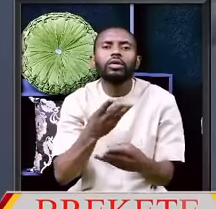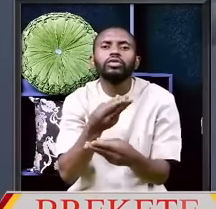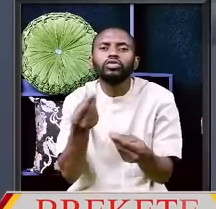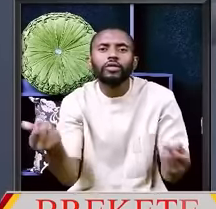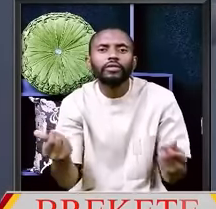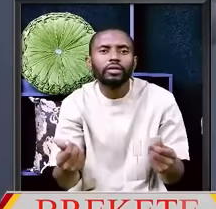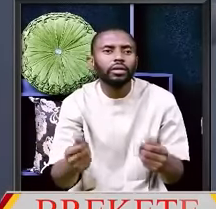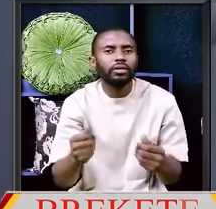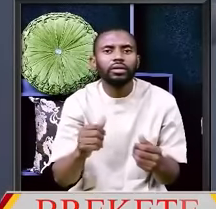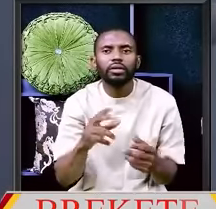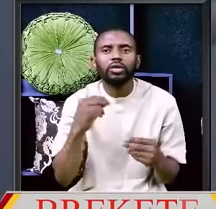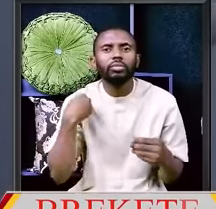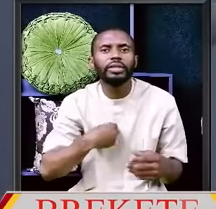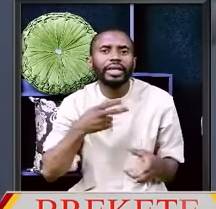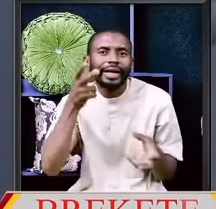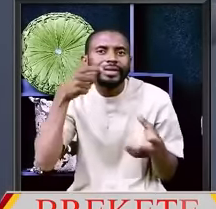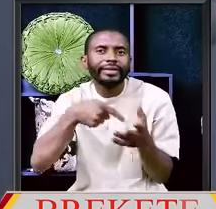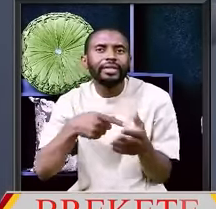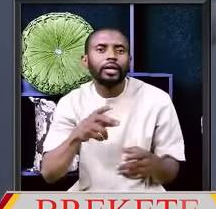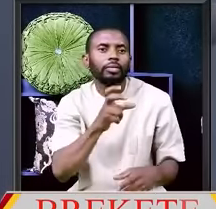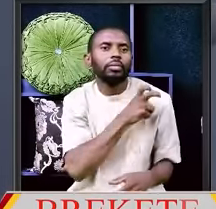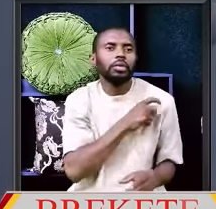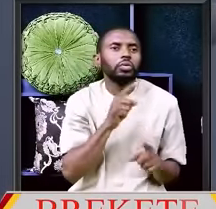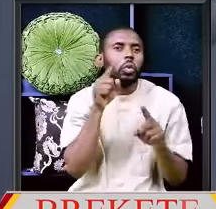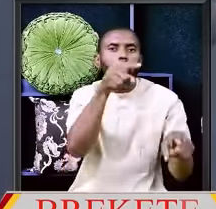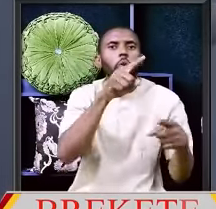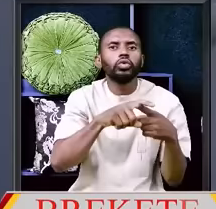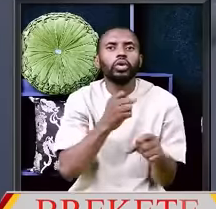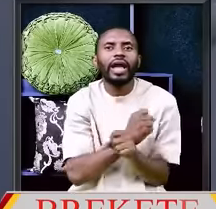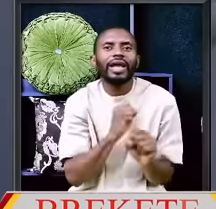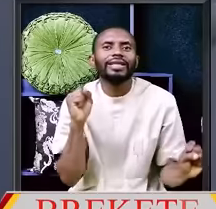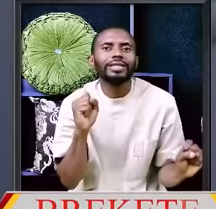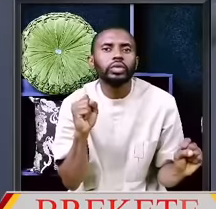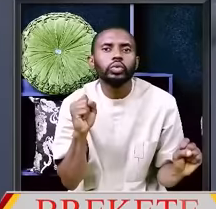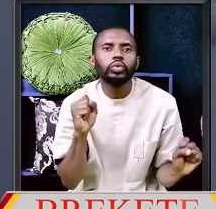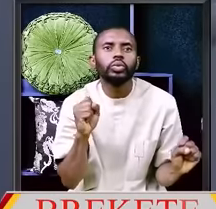hear this one. Police go to rescue